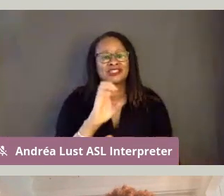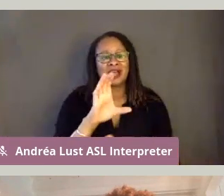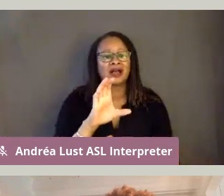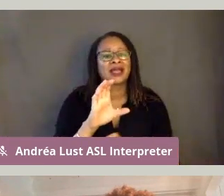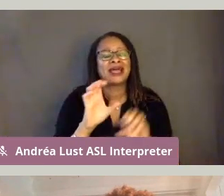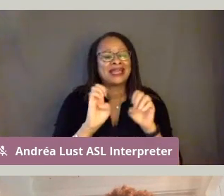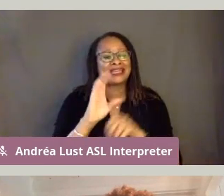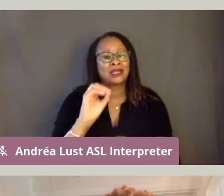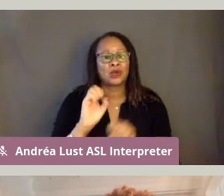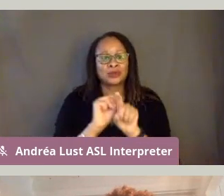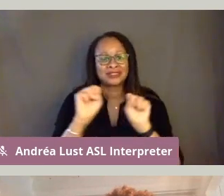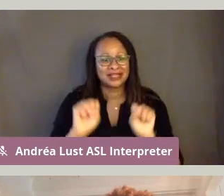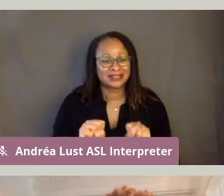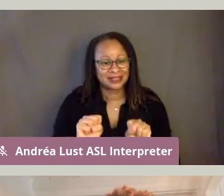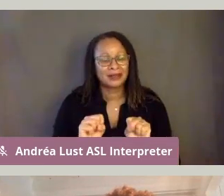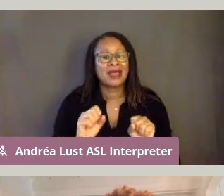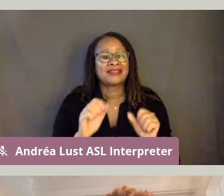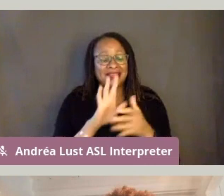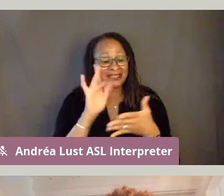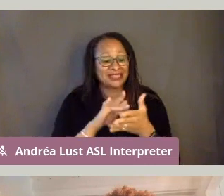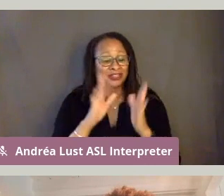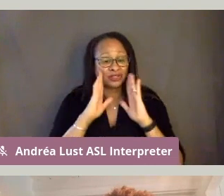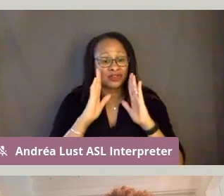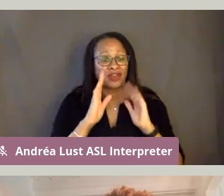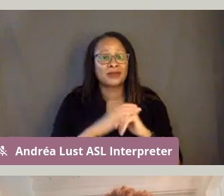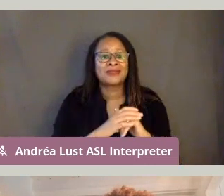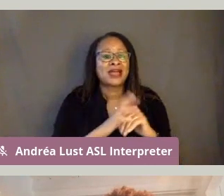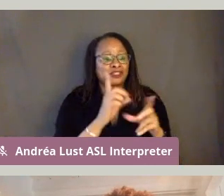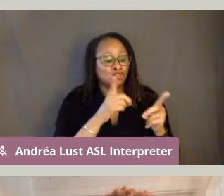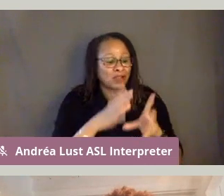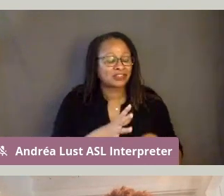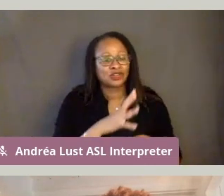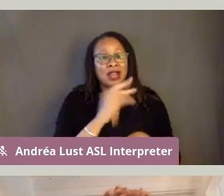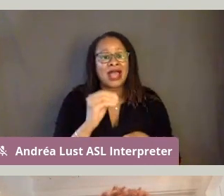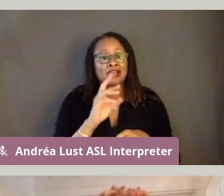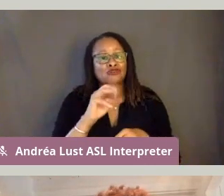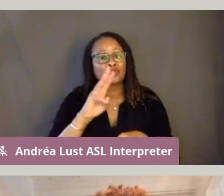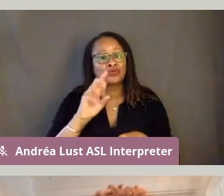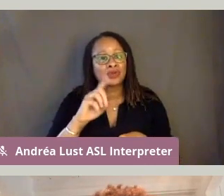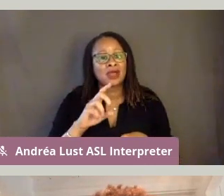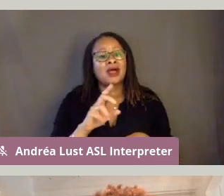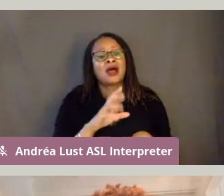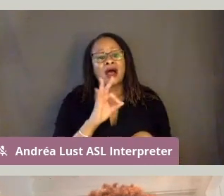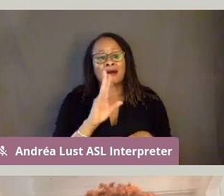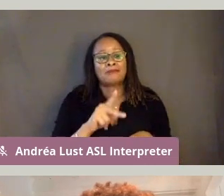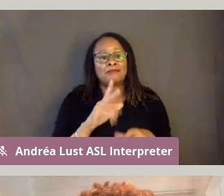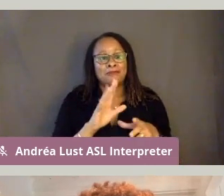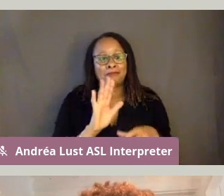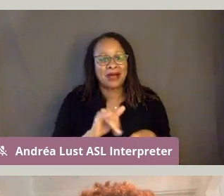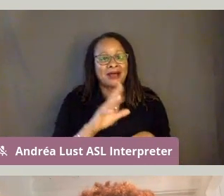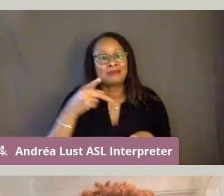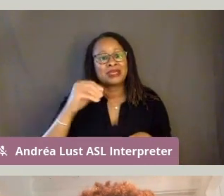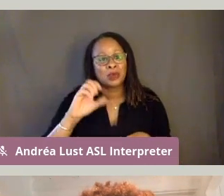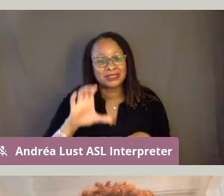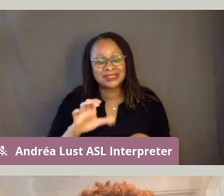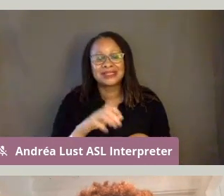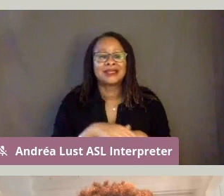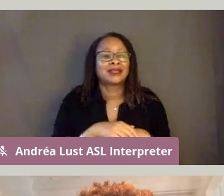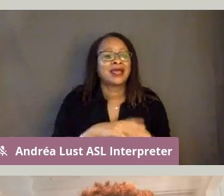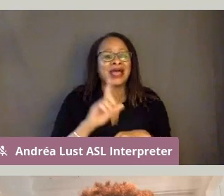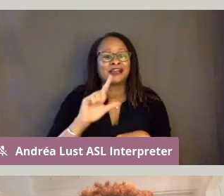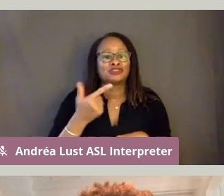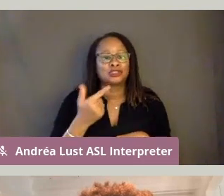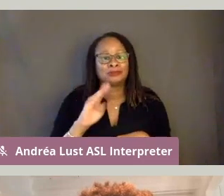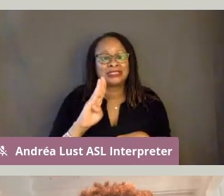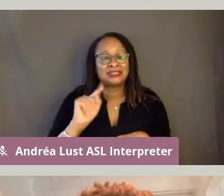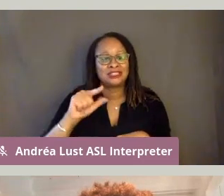really centers films directed and crewed up by people of color, LGBTQ folks, filmmakers with disabilities, women,